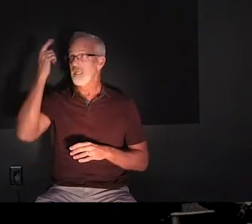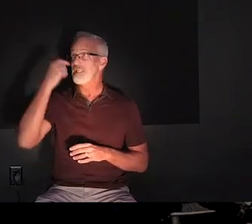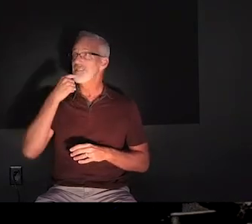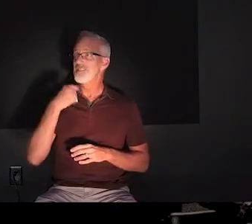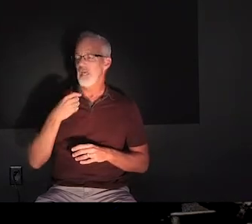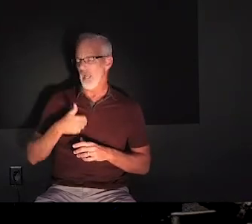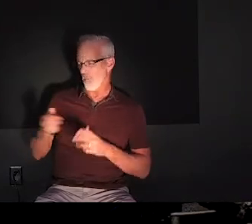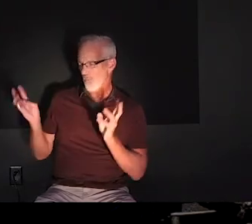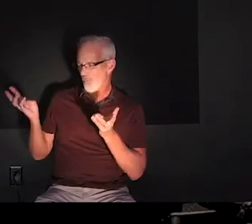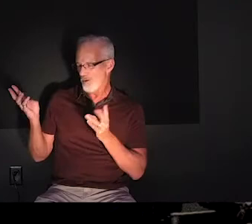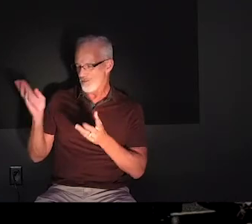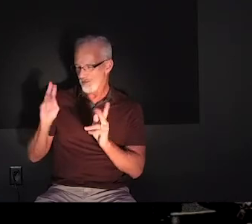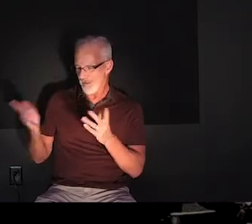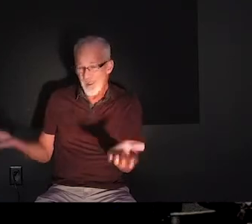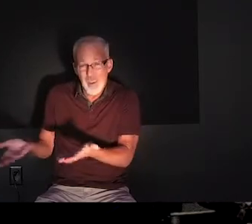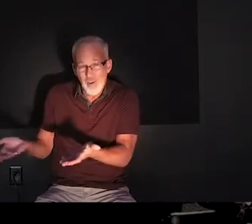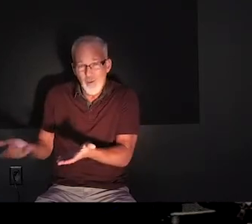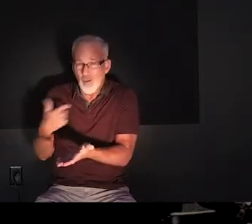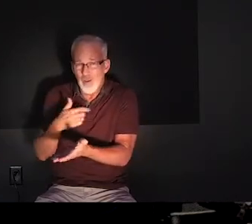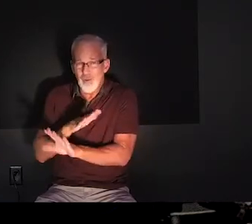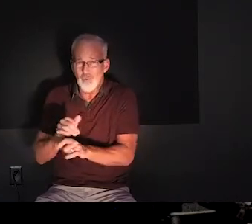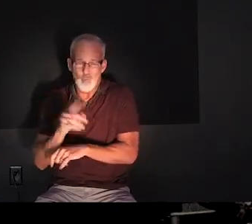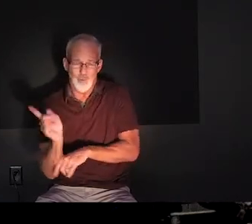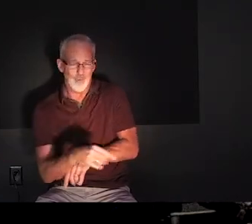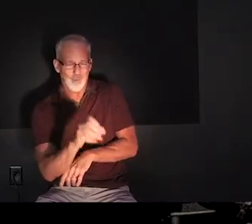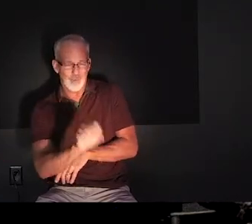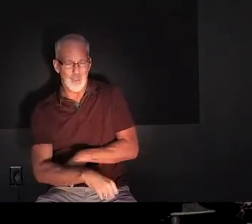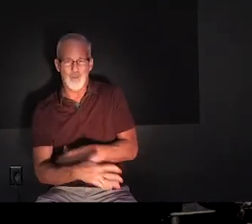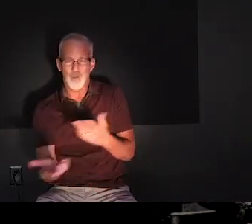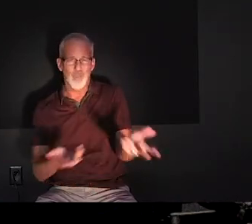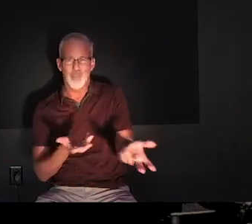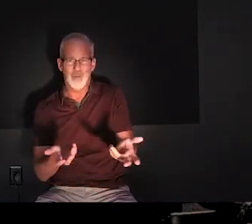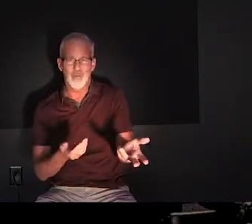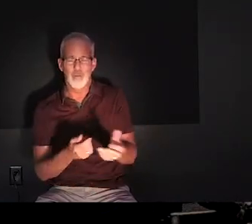to over here. Look what's going on over here. I just don't know about this.